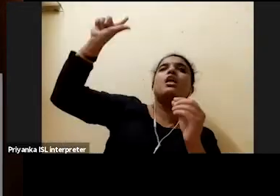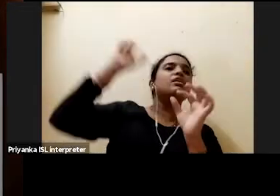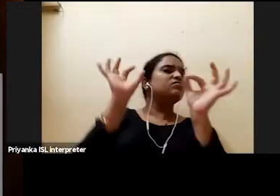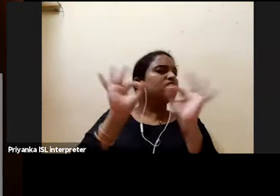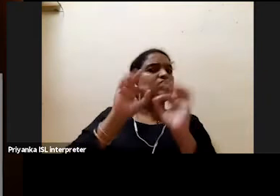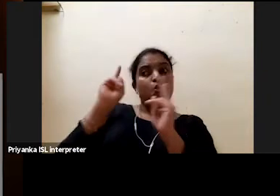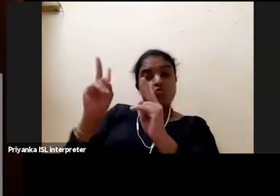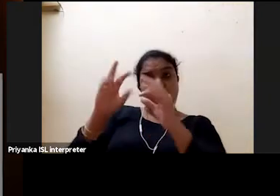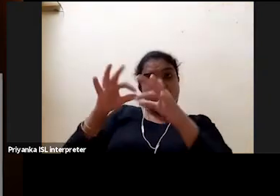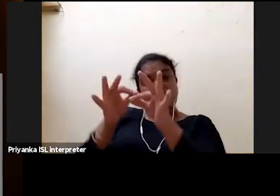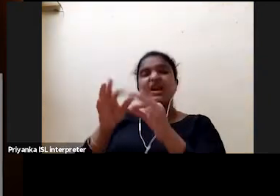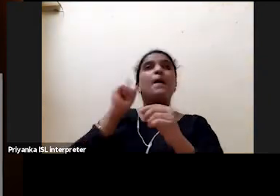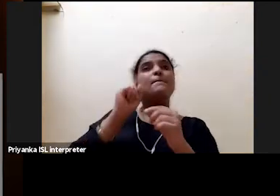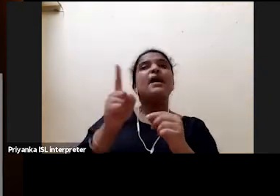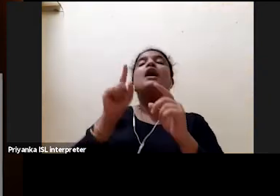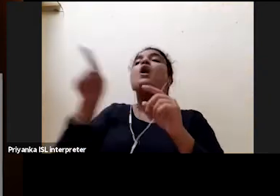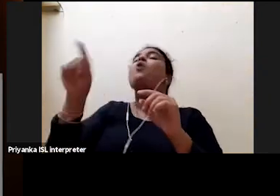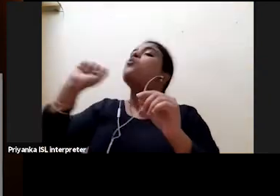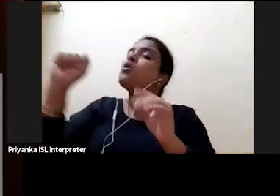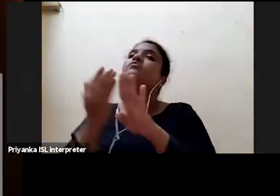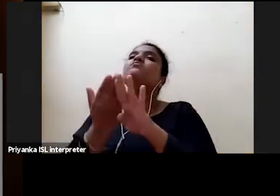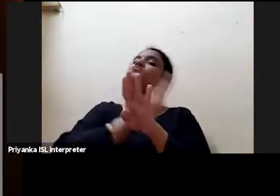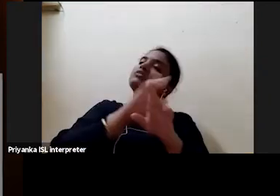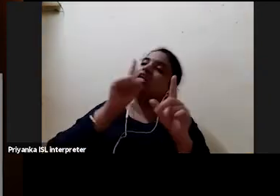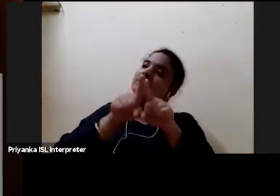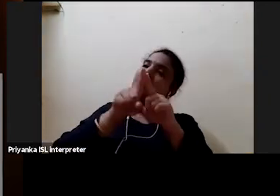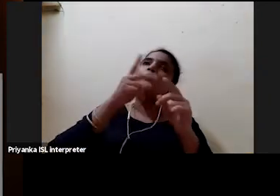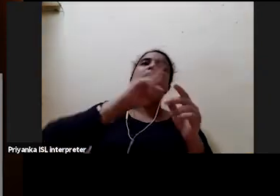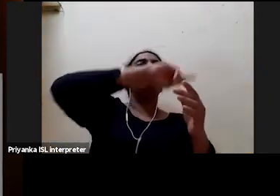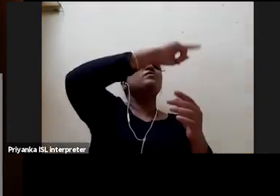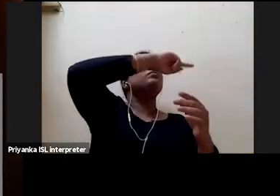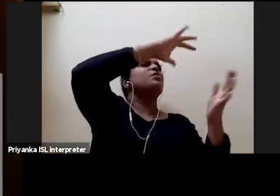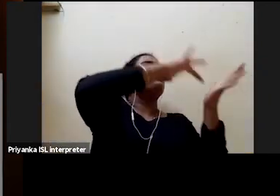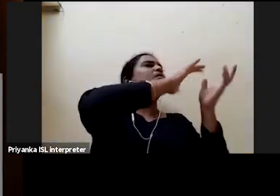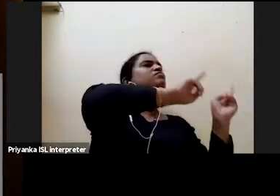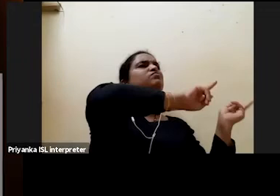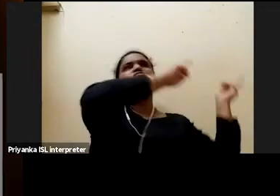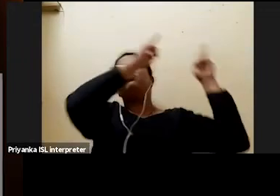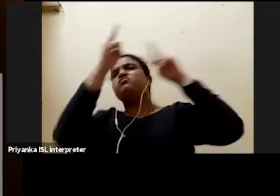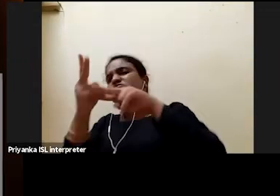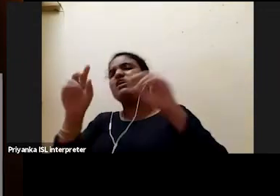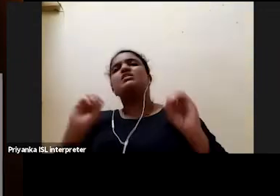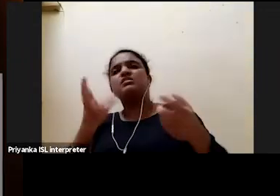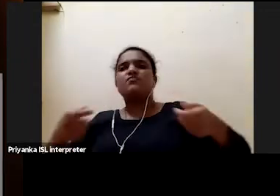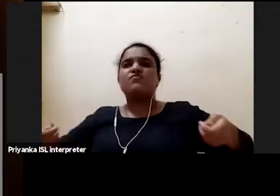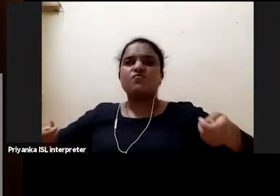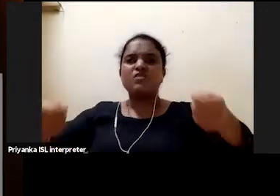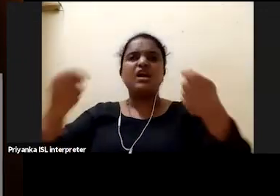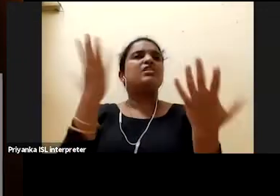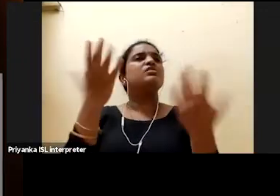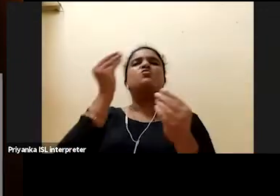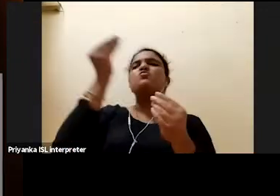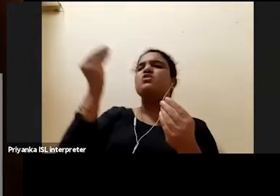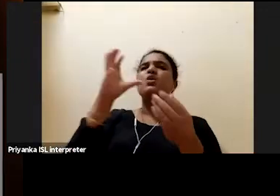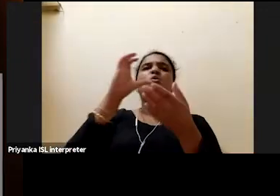could be, but there's a story behind these migrants, and how did they set up, their stall here. Some chaat walas are there for